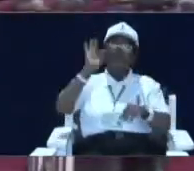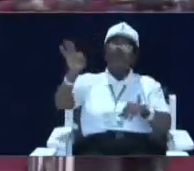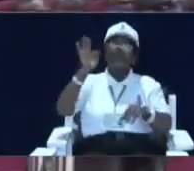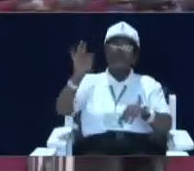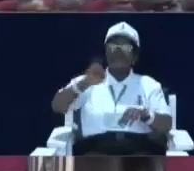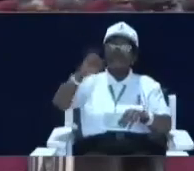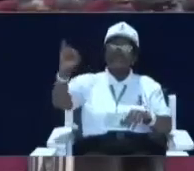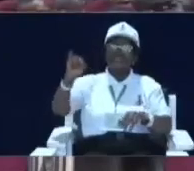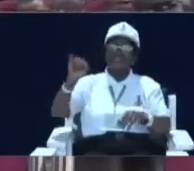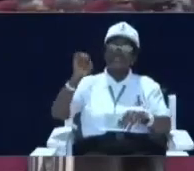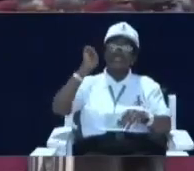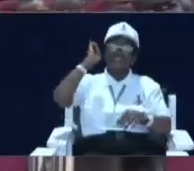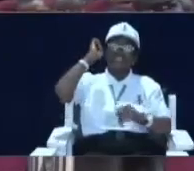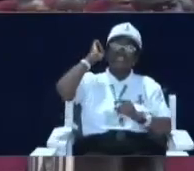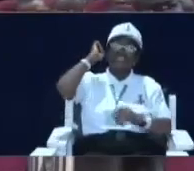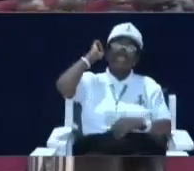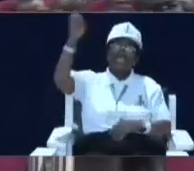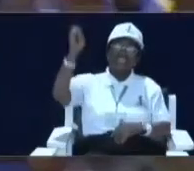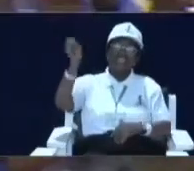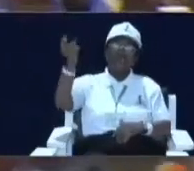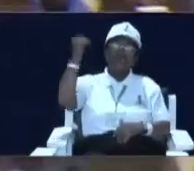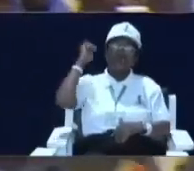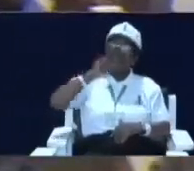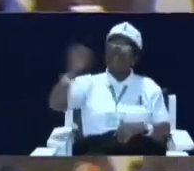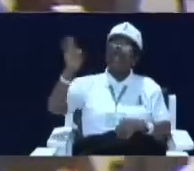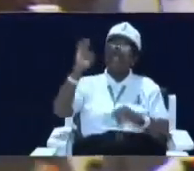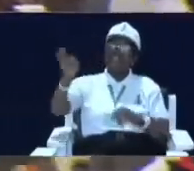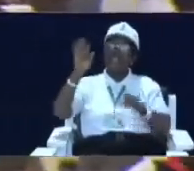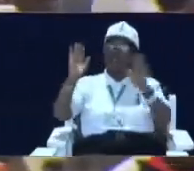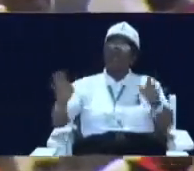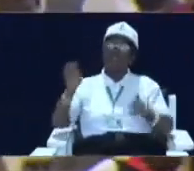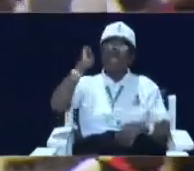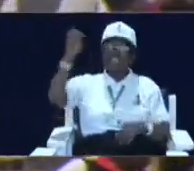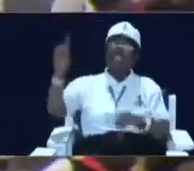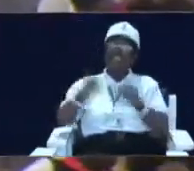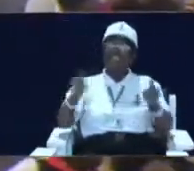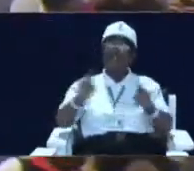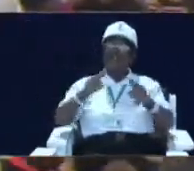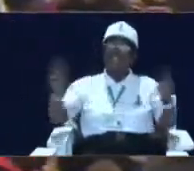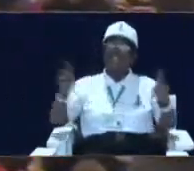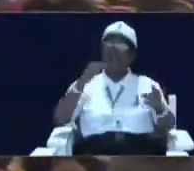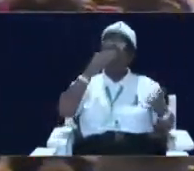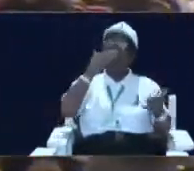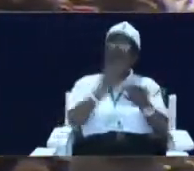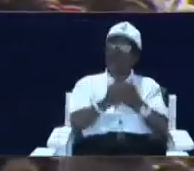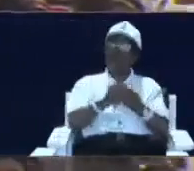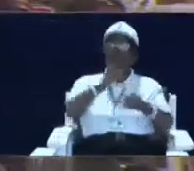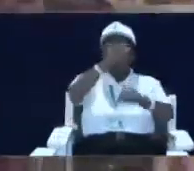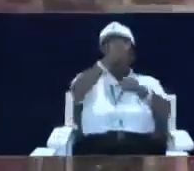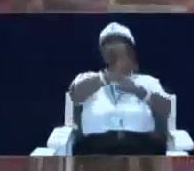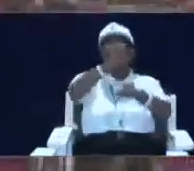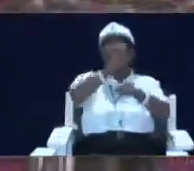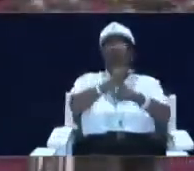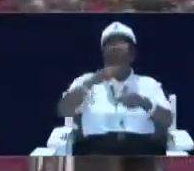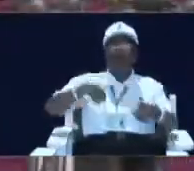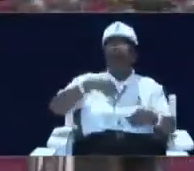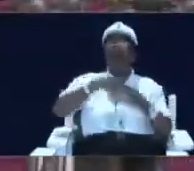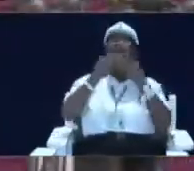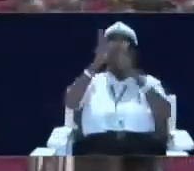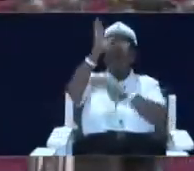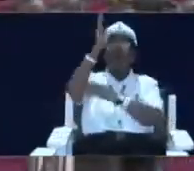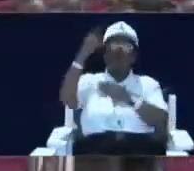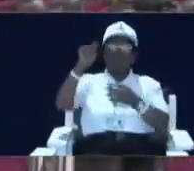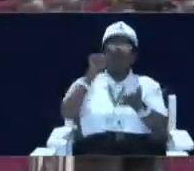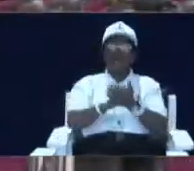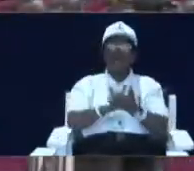He was a preacher. He did a very good job. We thank God for that. And